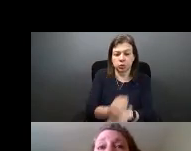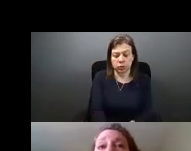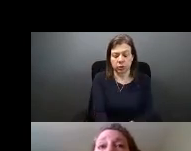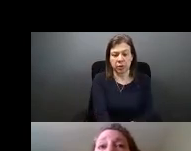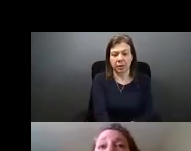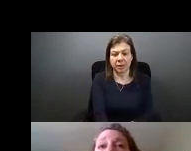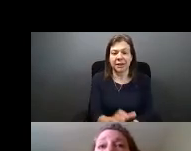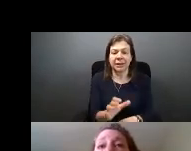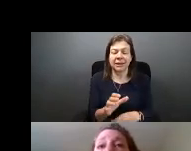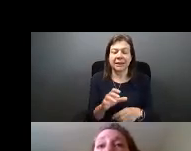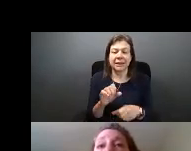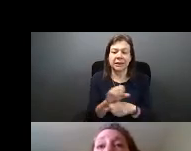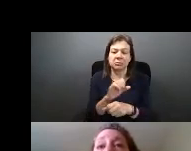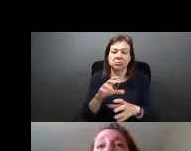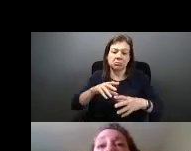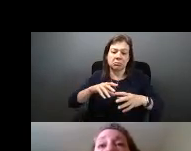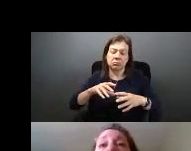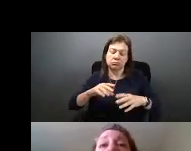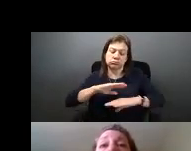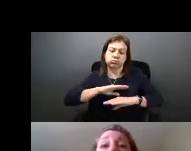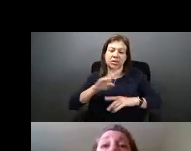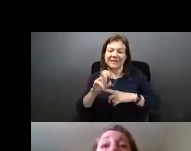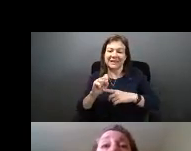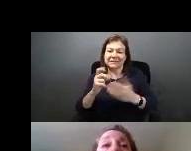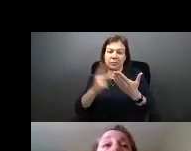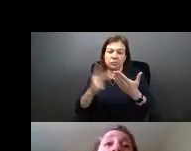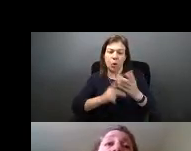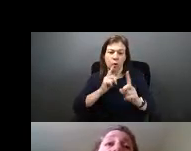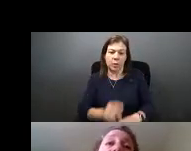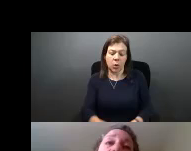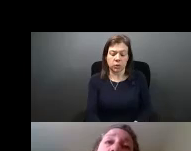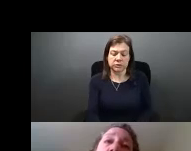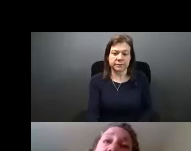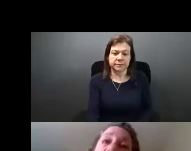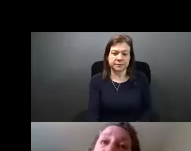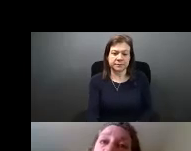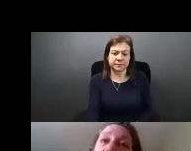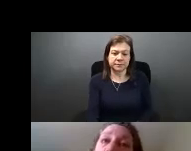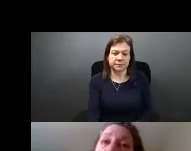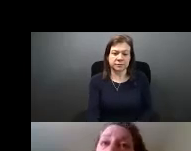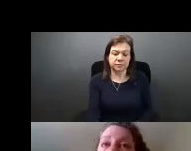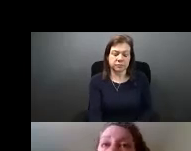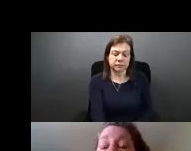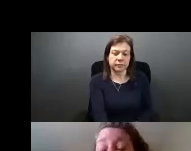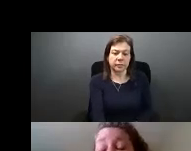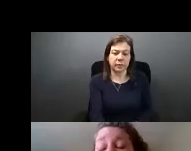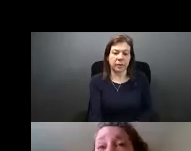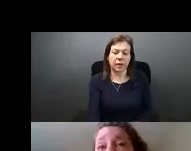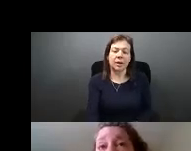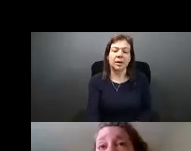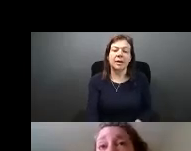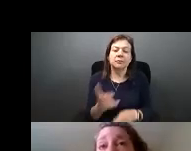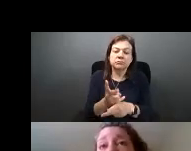in meeting the VSA program goals. We ask that you be particular about the drafting